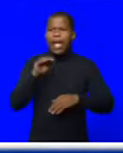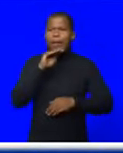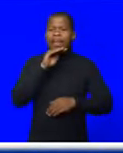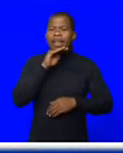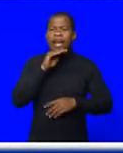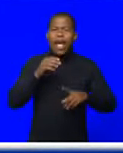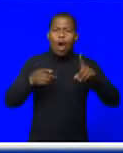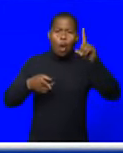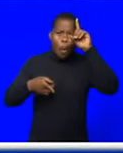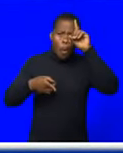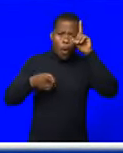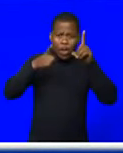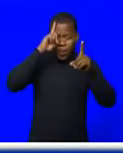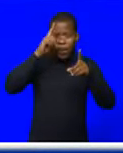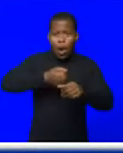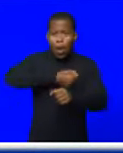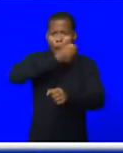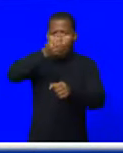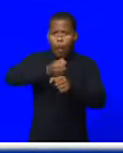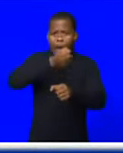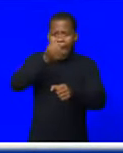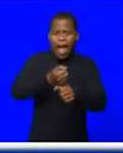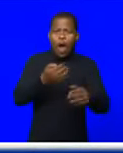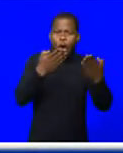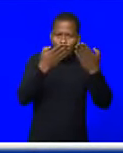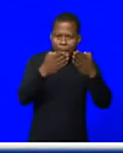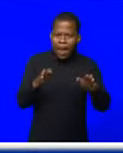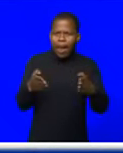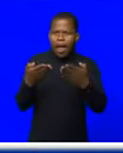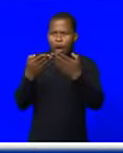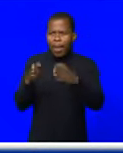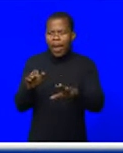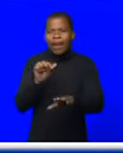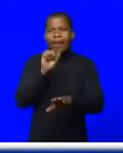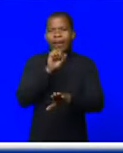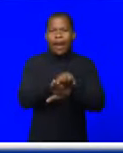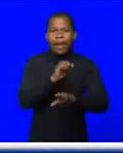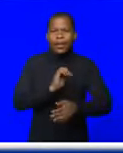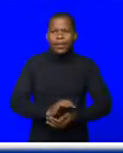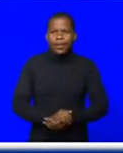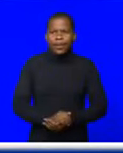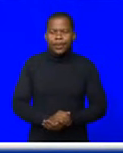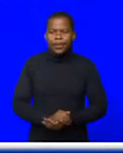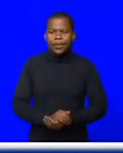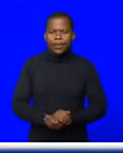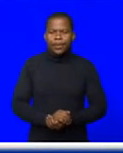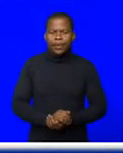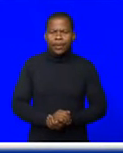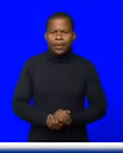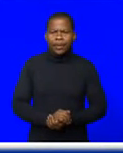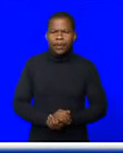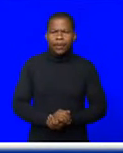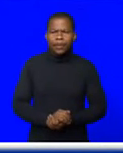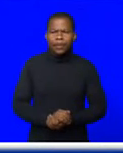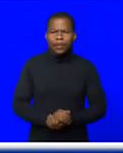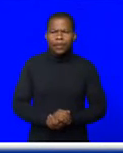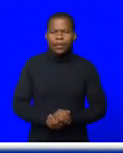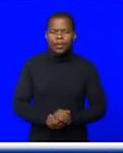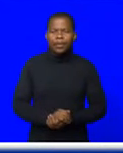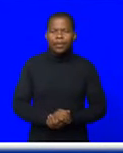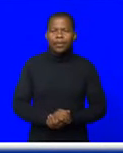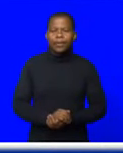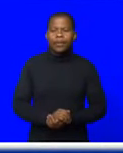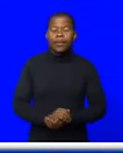jobs to avoid denying them lateral and upward mobility in the workplace.